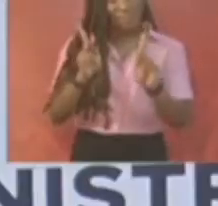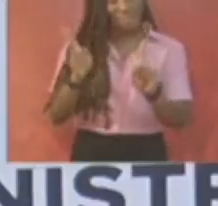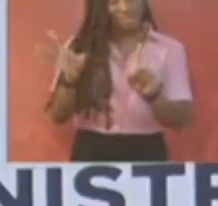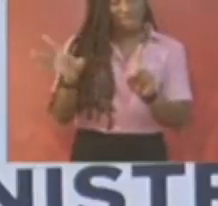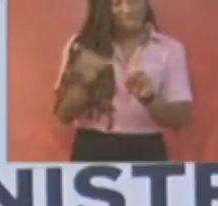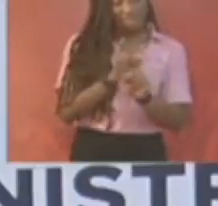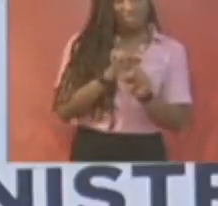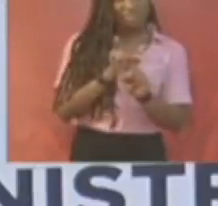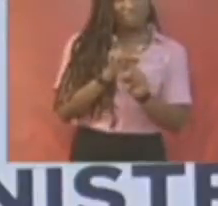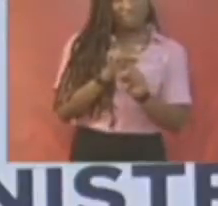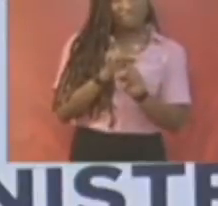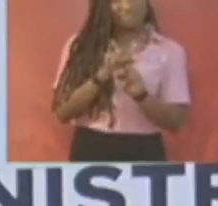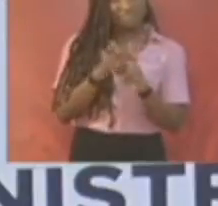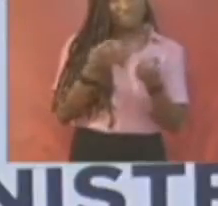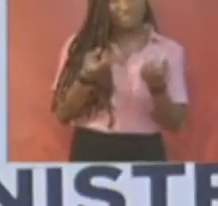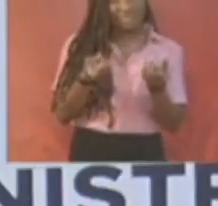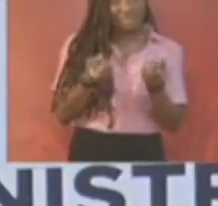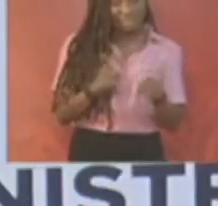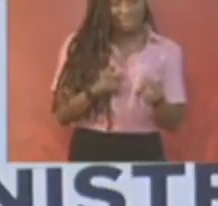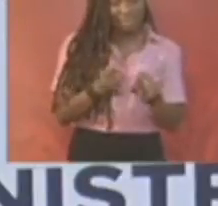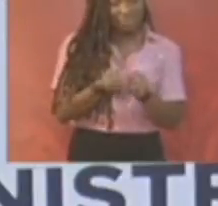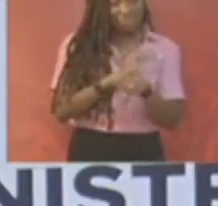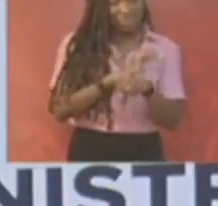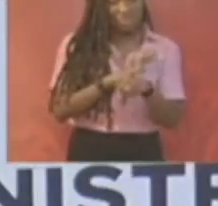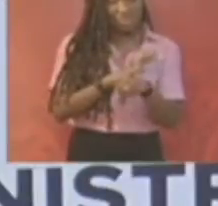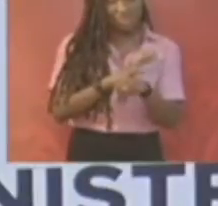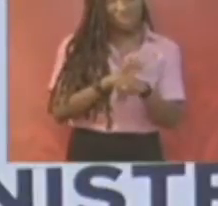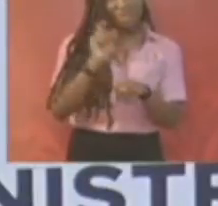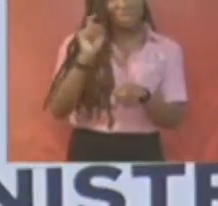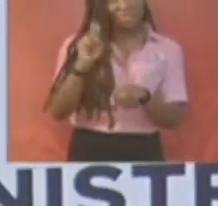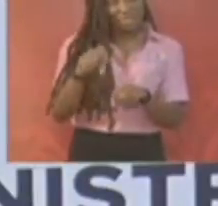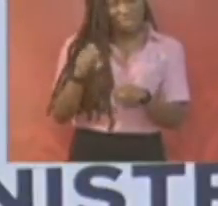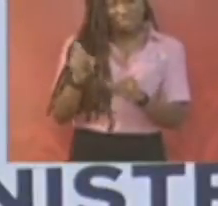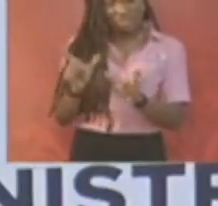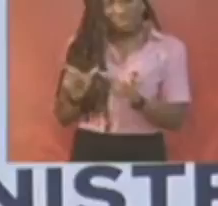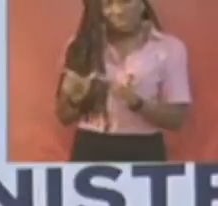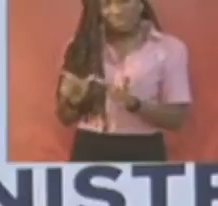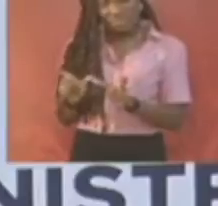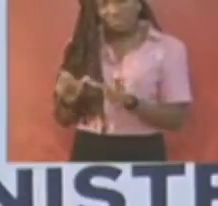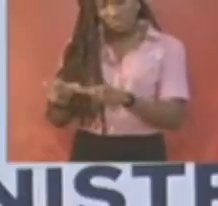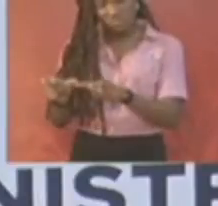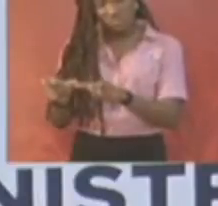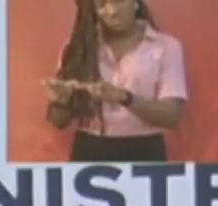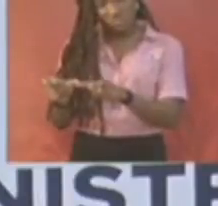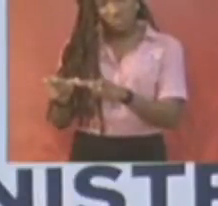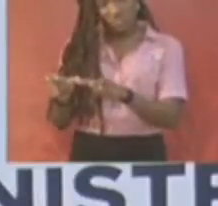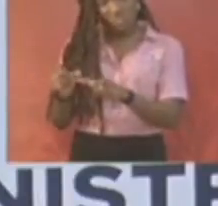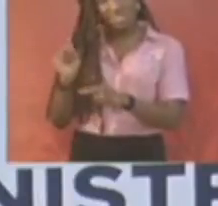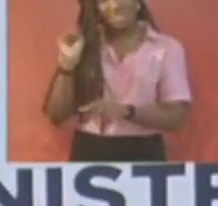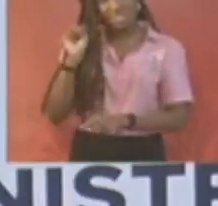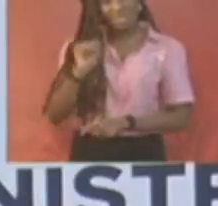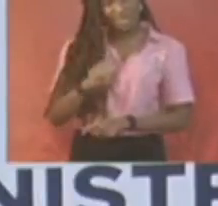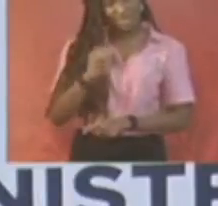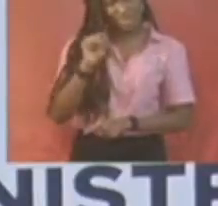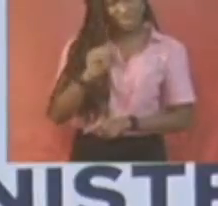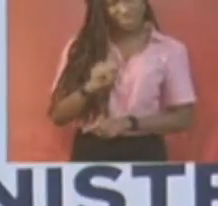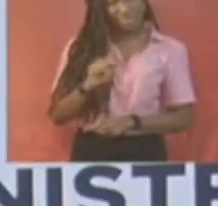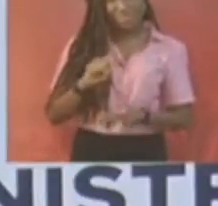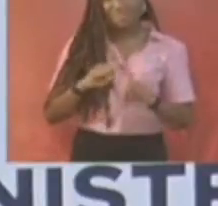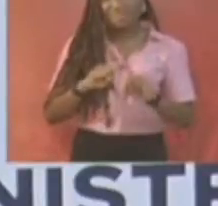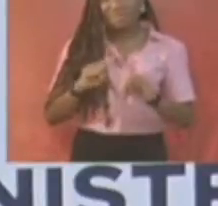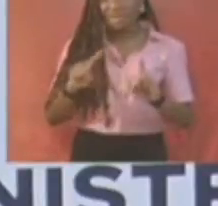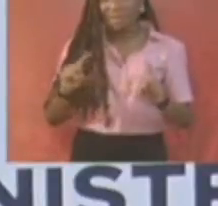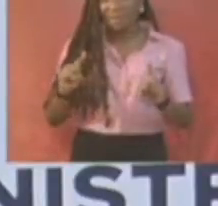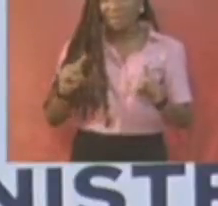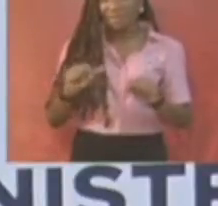legal process that is initiated by identification of specific risk of exposure. Now, this is different